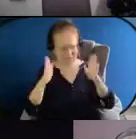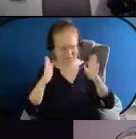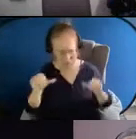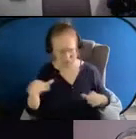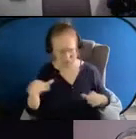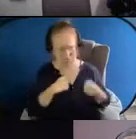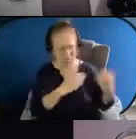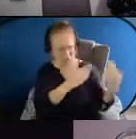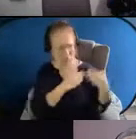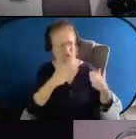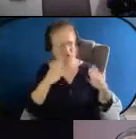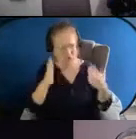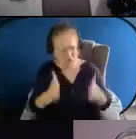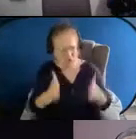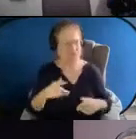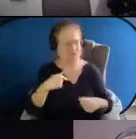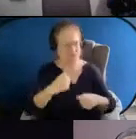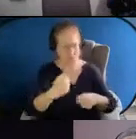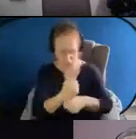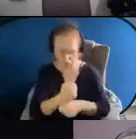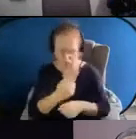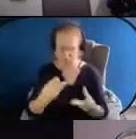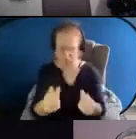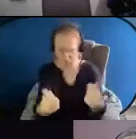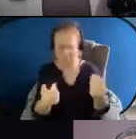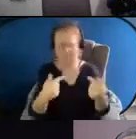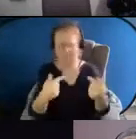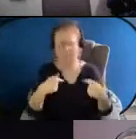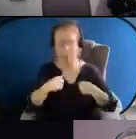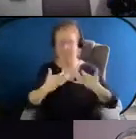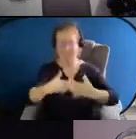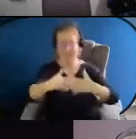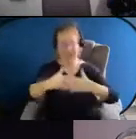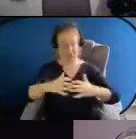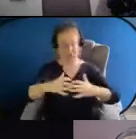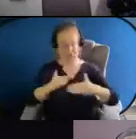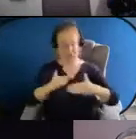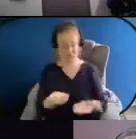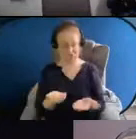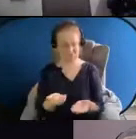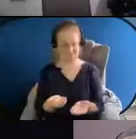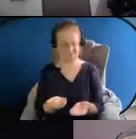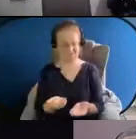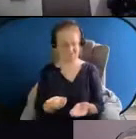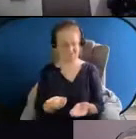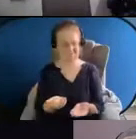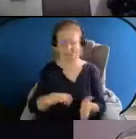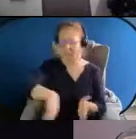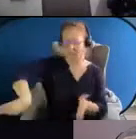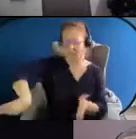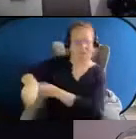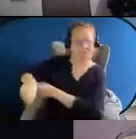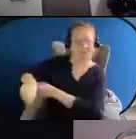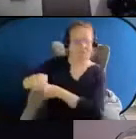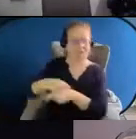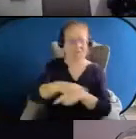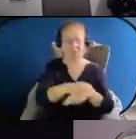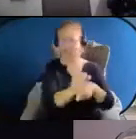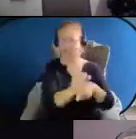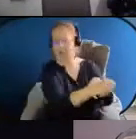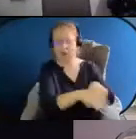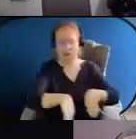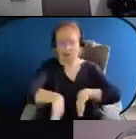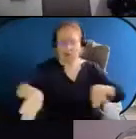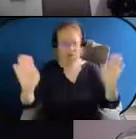that maybe I could say we as technology providers have not allowed for these people to discover